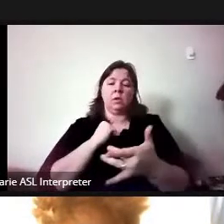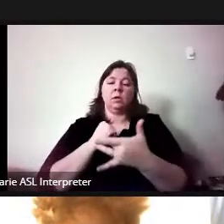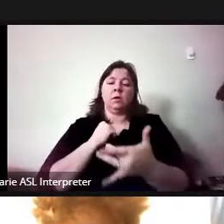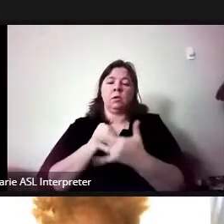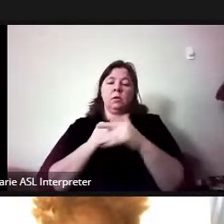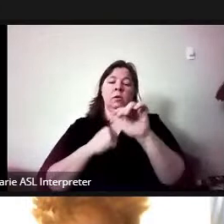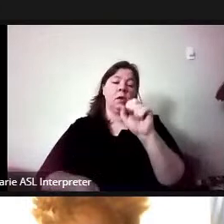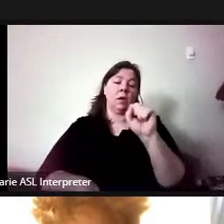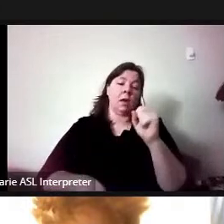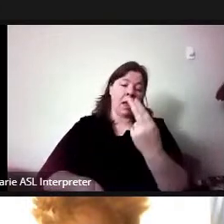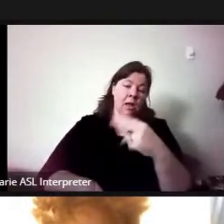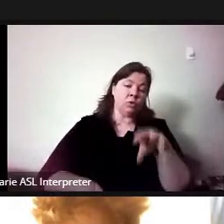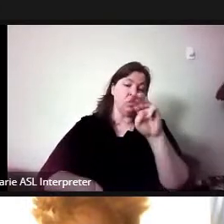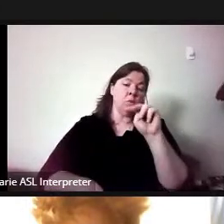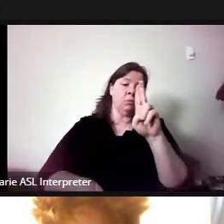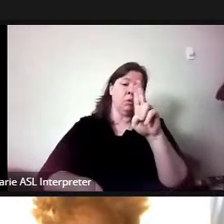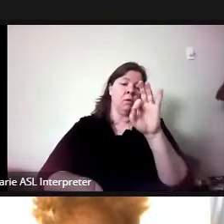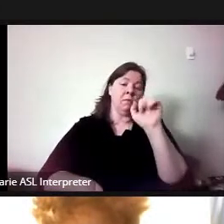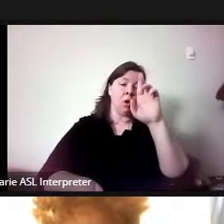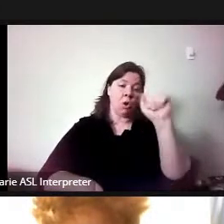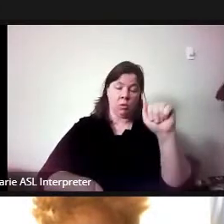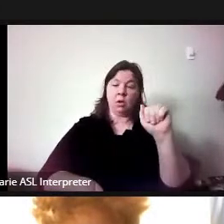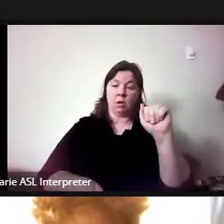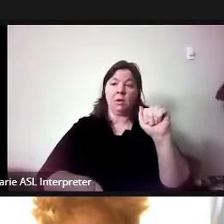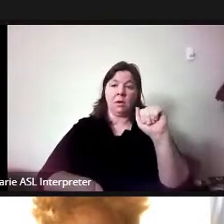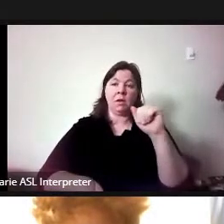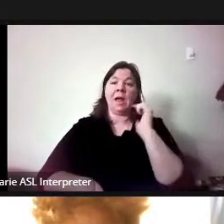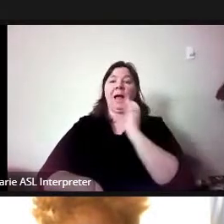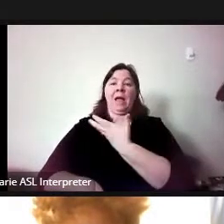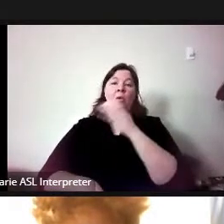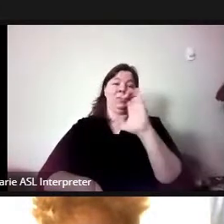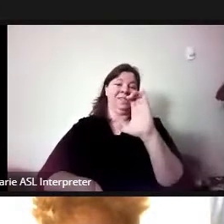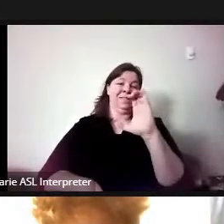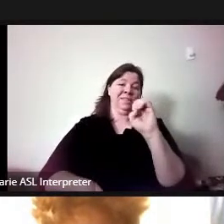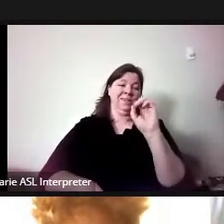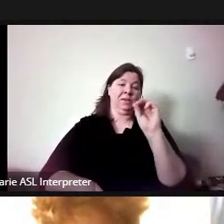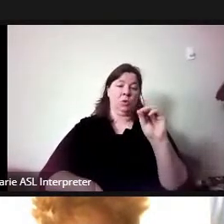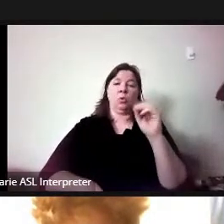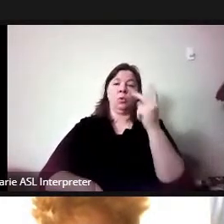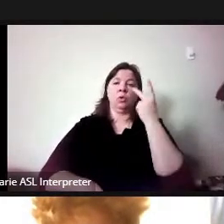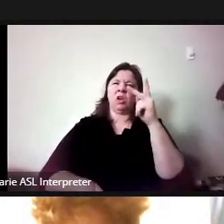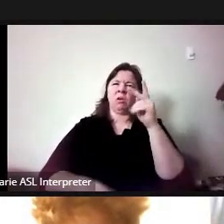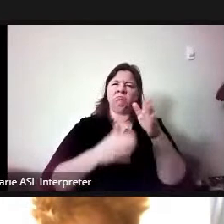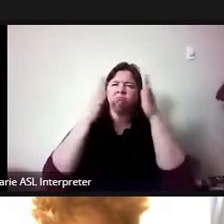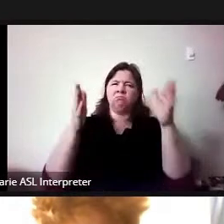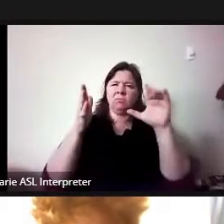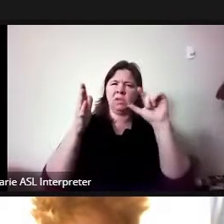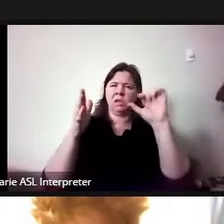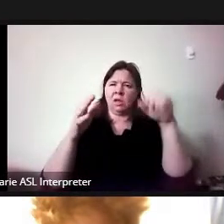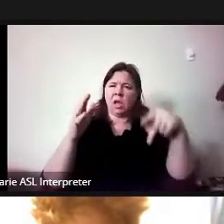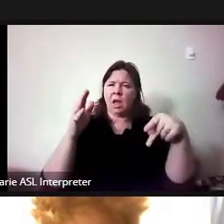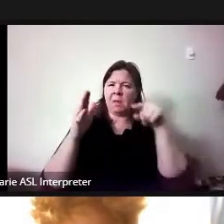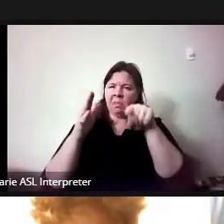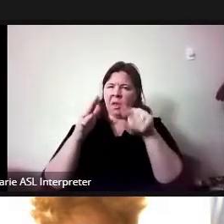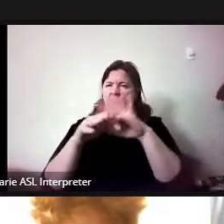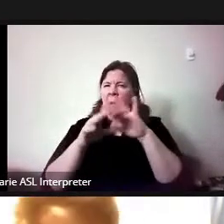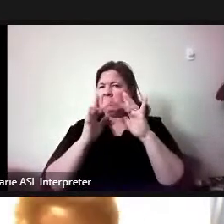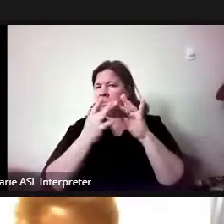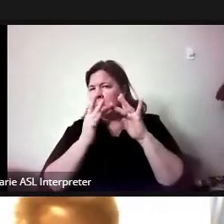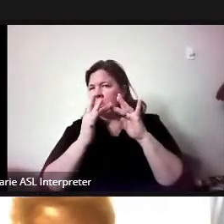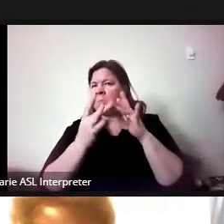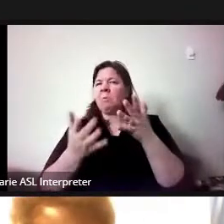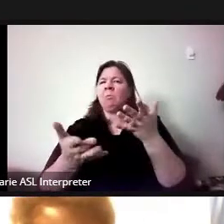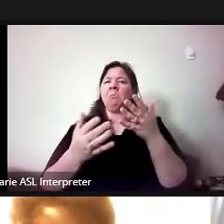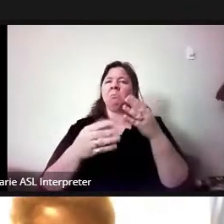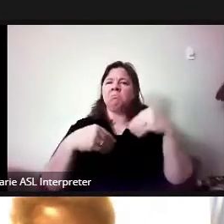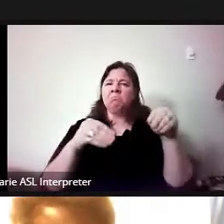Mufara, saw a gap in the market while doing online business and network marketing, and realized that, well,